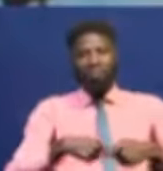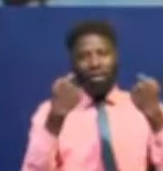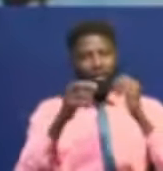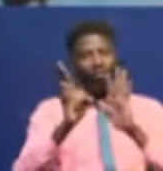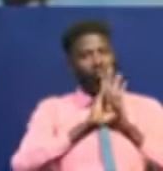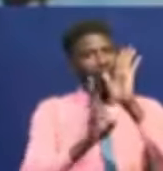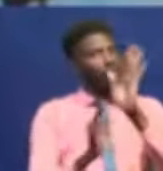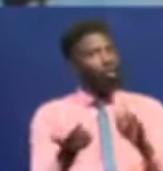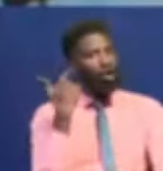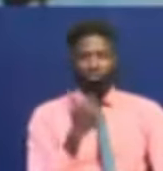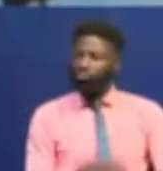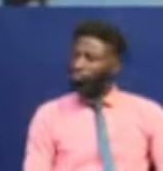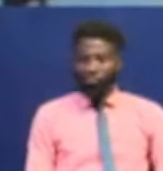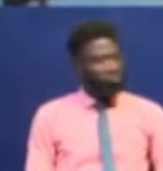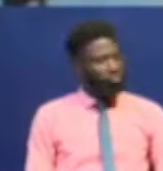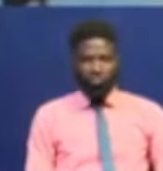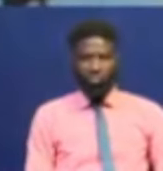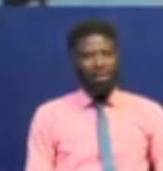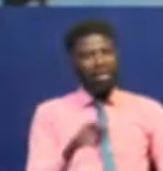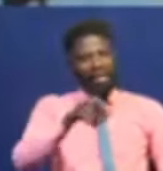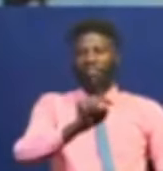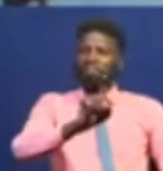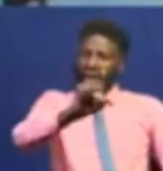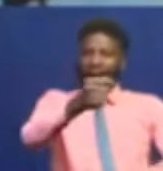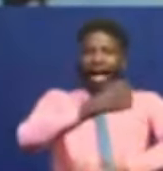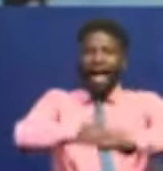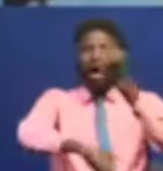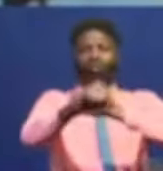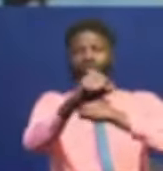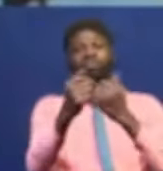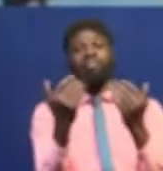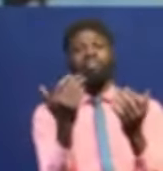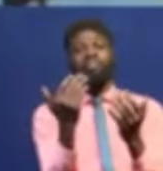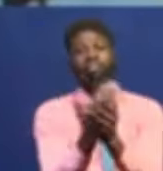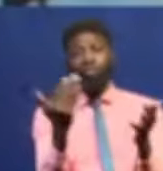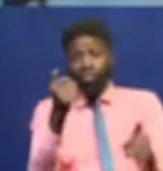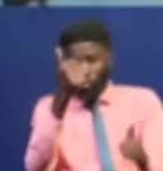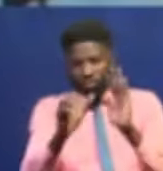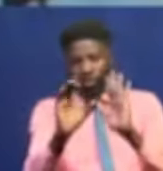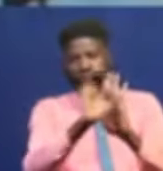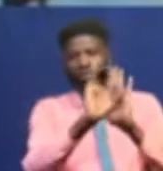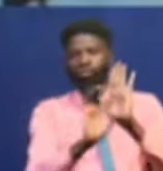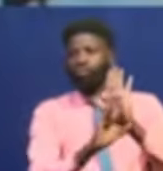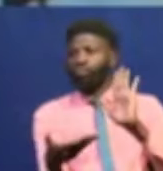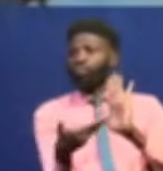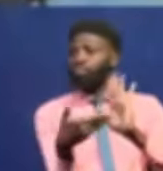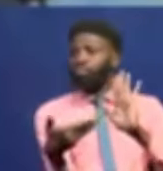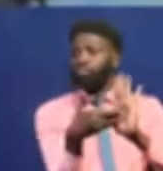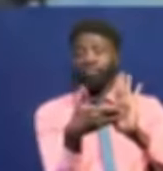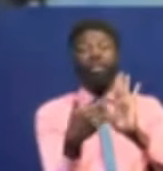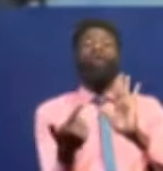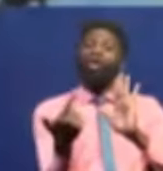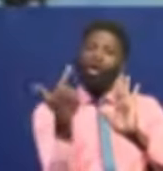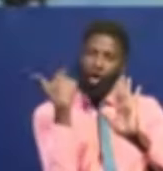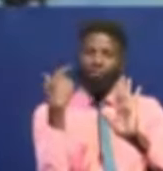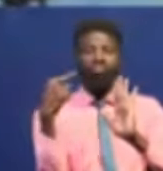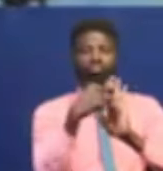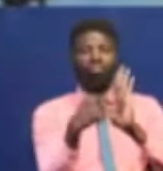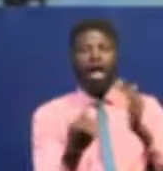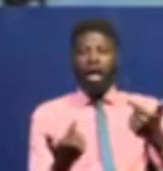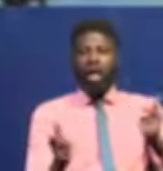rule of law. They must do that which only the Constitution and the law allows them to